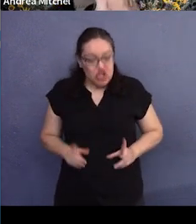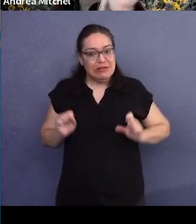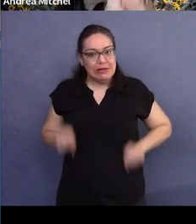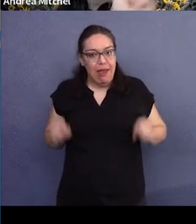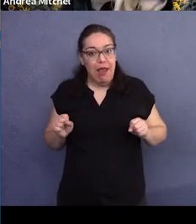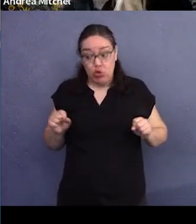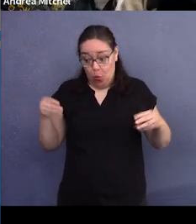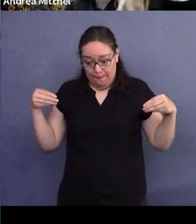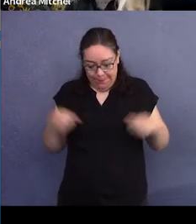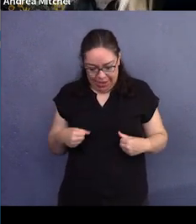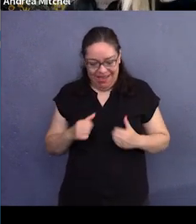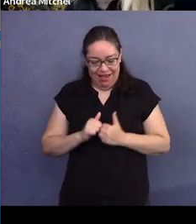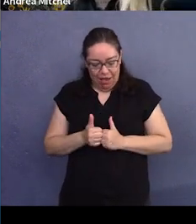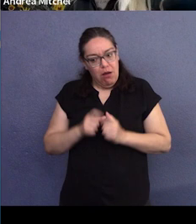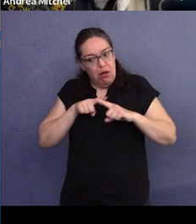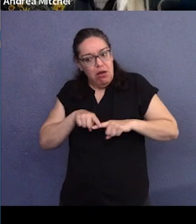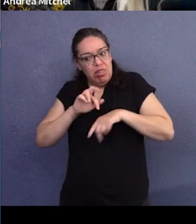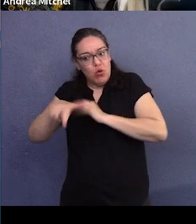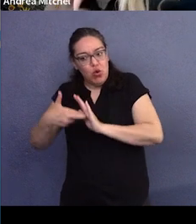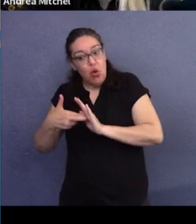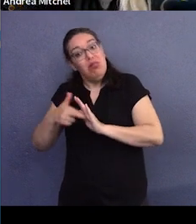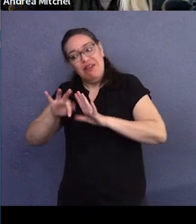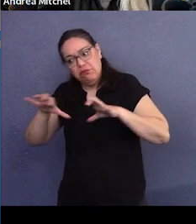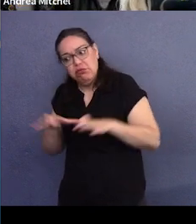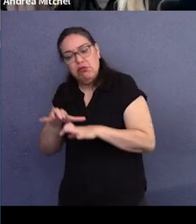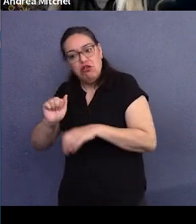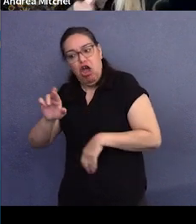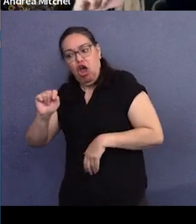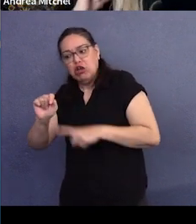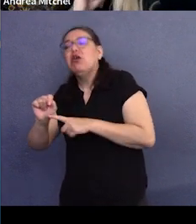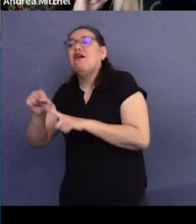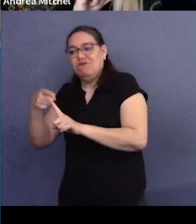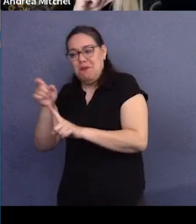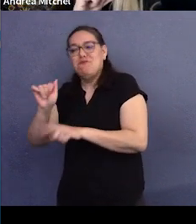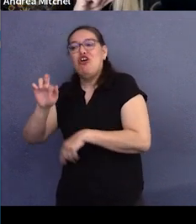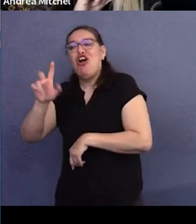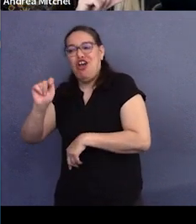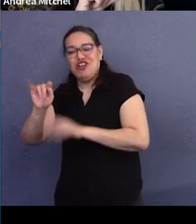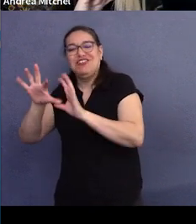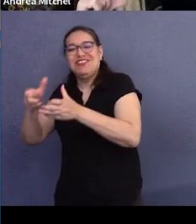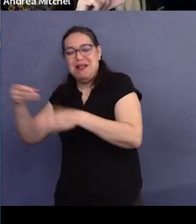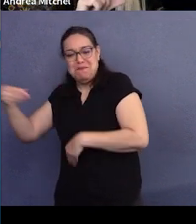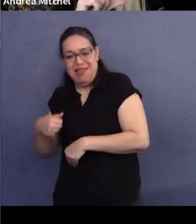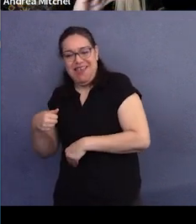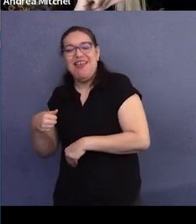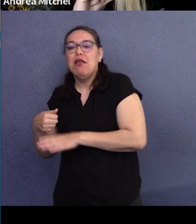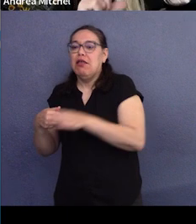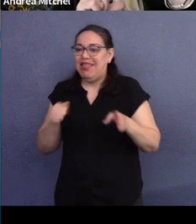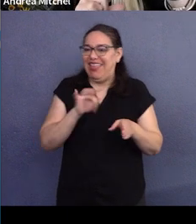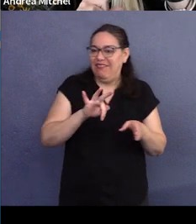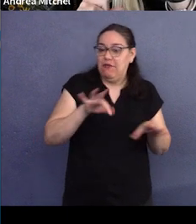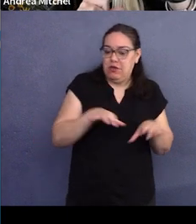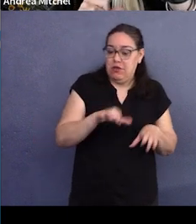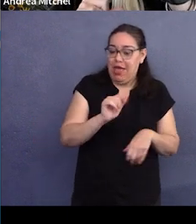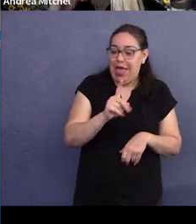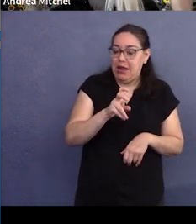some art? Then you would budget them in the artist category. And if they're doing some admin, then they would be considered in the